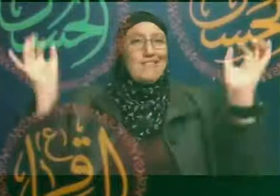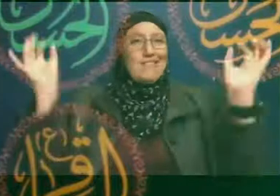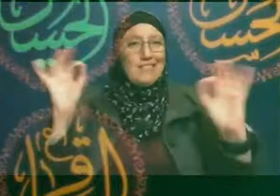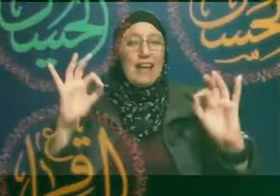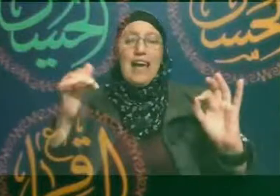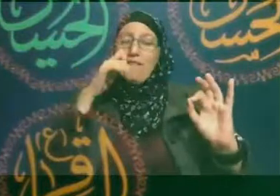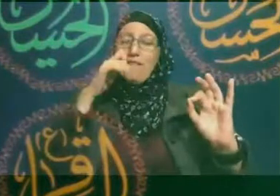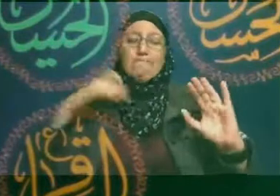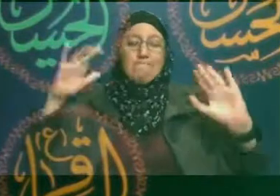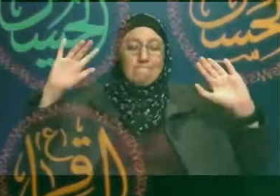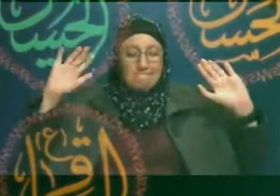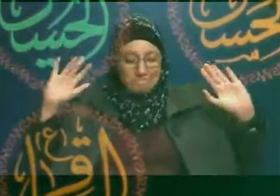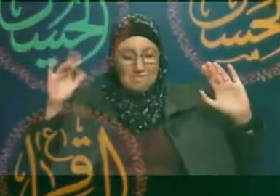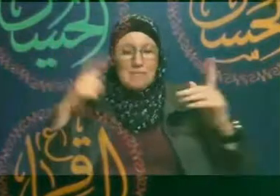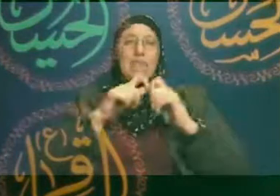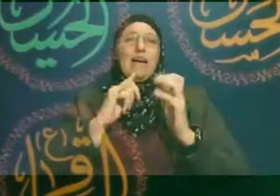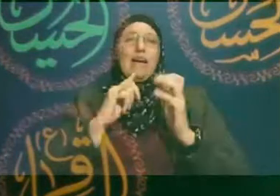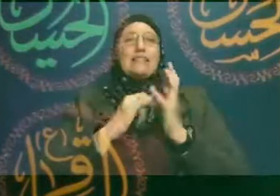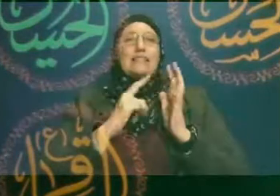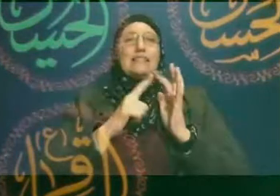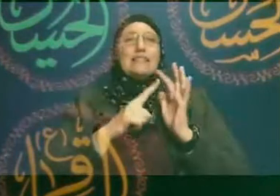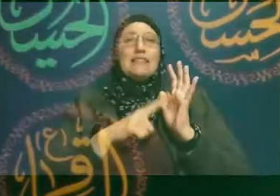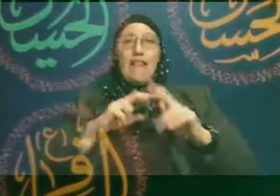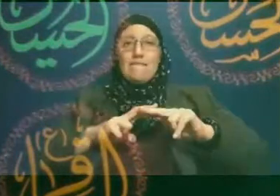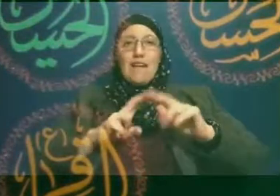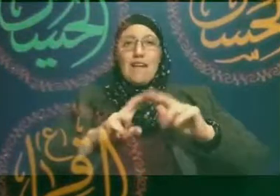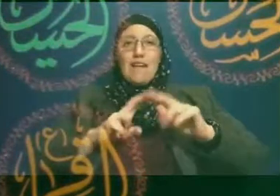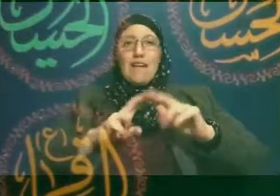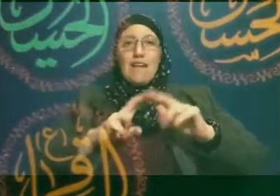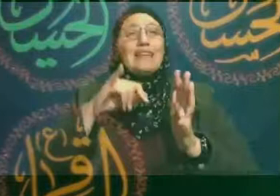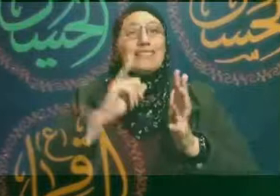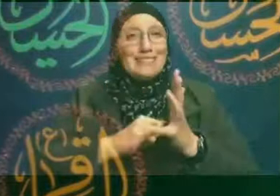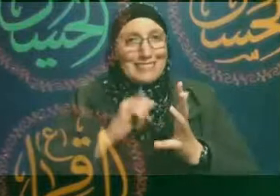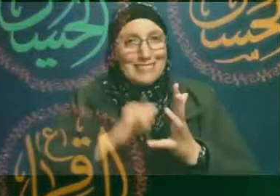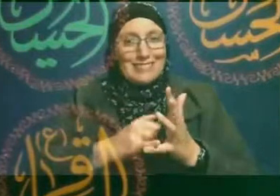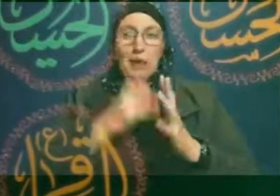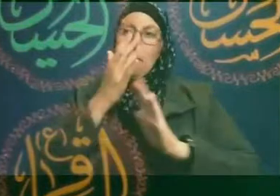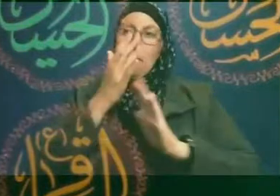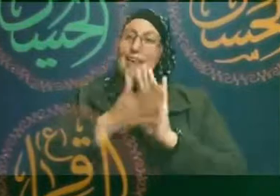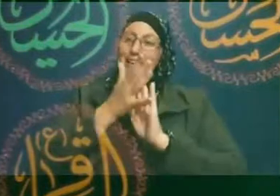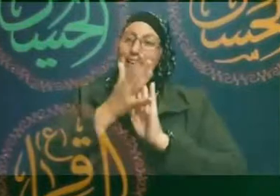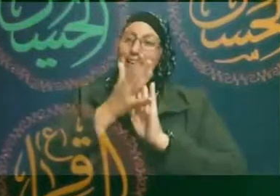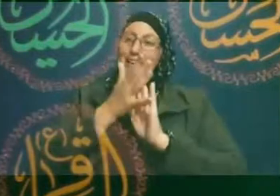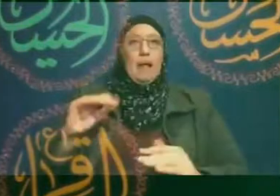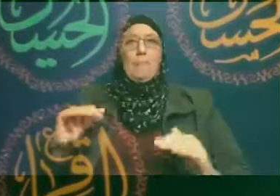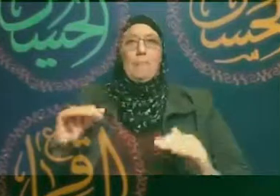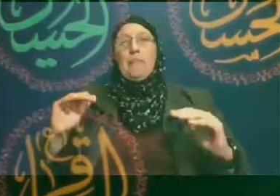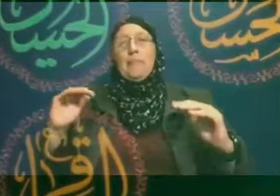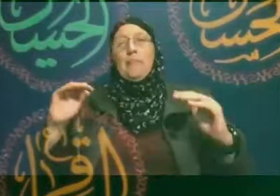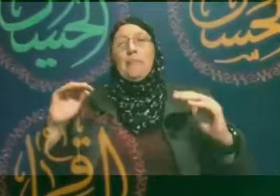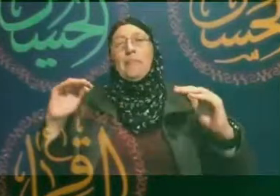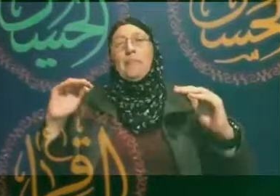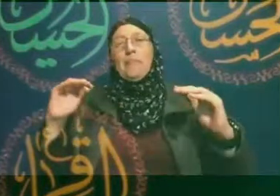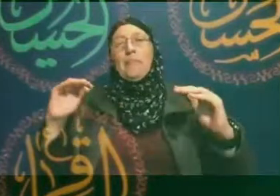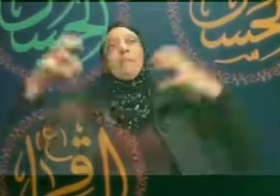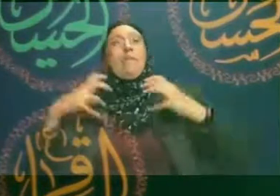ascend spiritually. We call it, it's more humane, isn't it? The more you care about others, the more you share